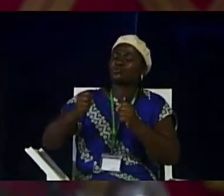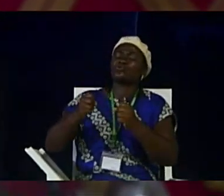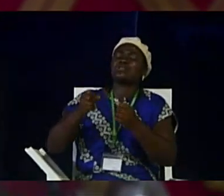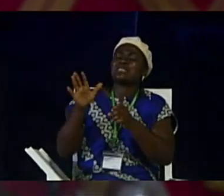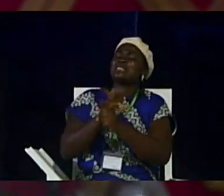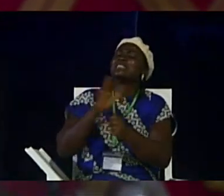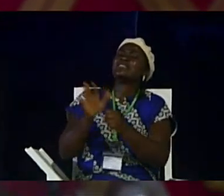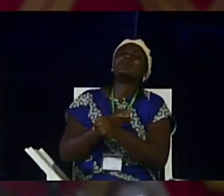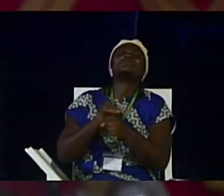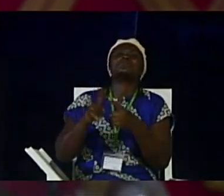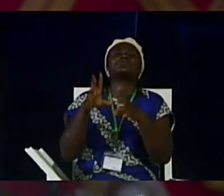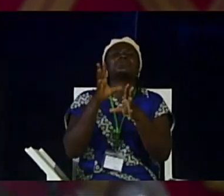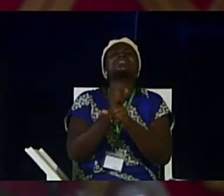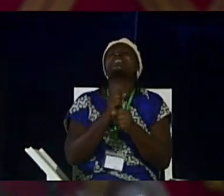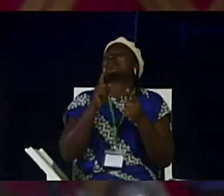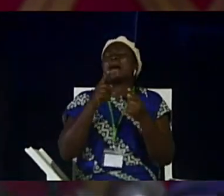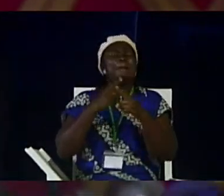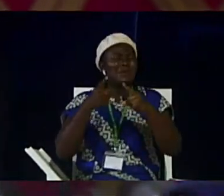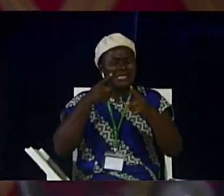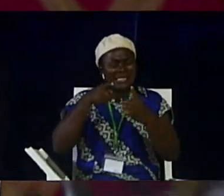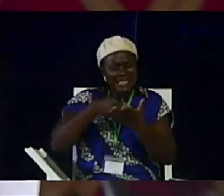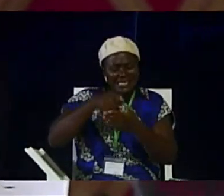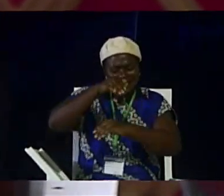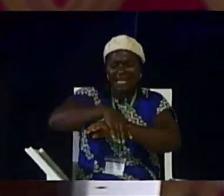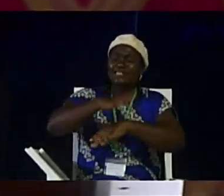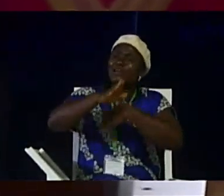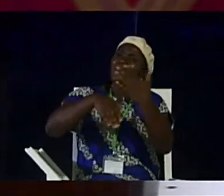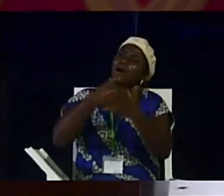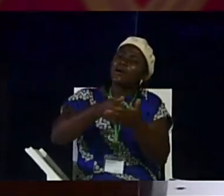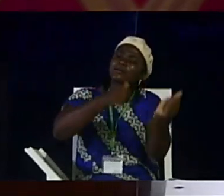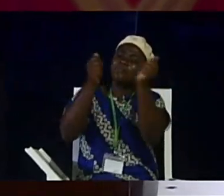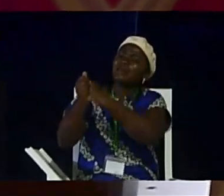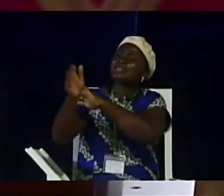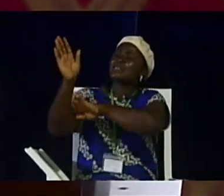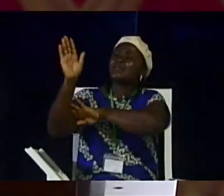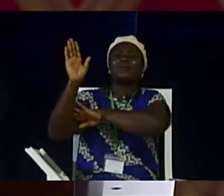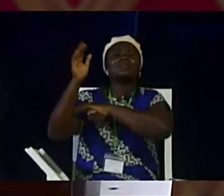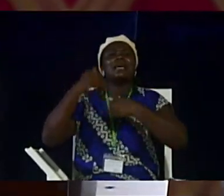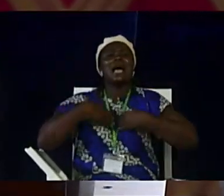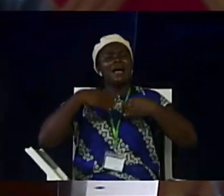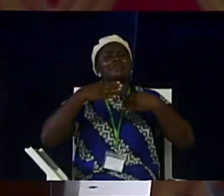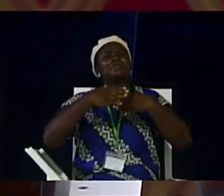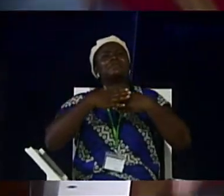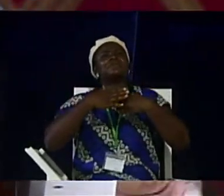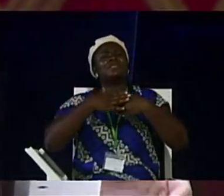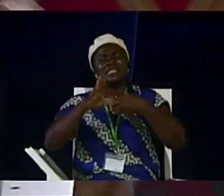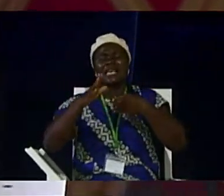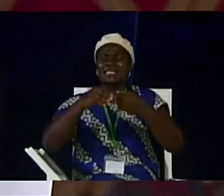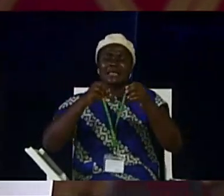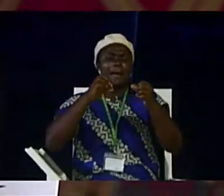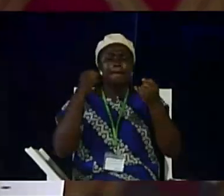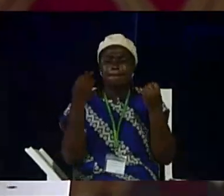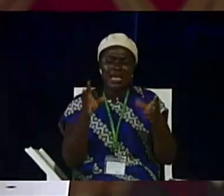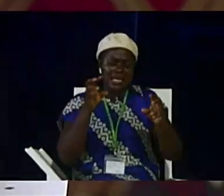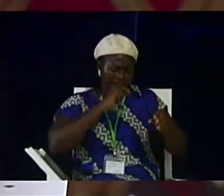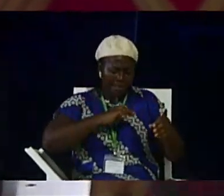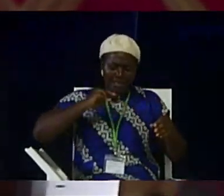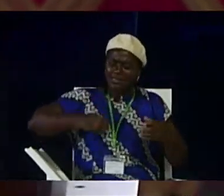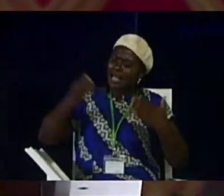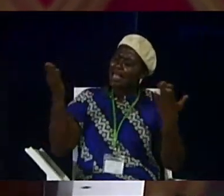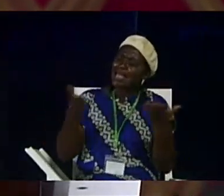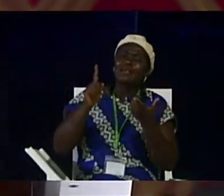But this night, the Almighty God has sent various ministers here so